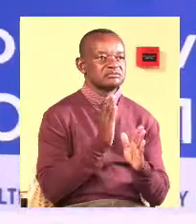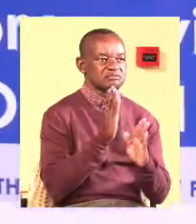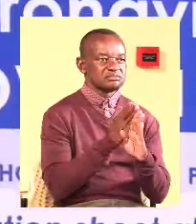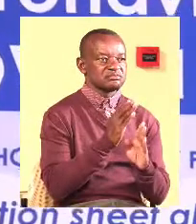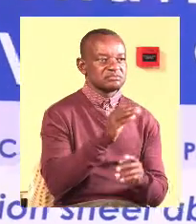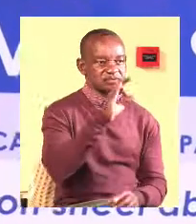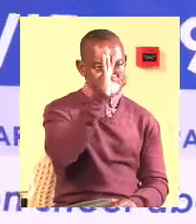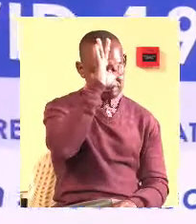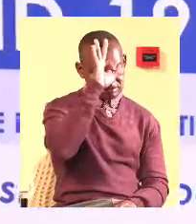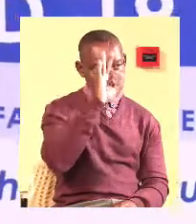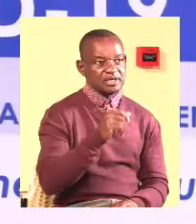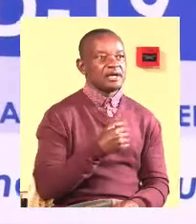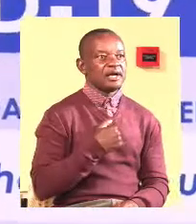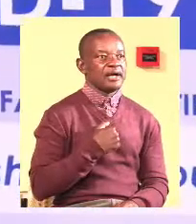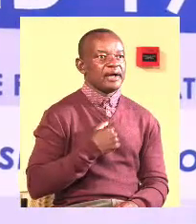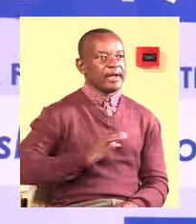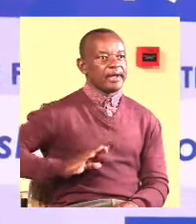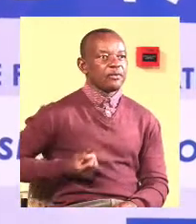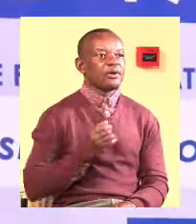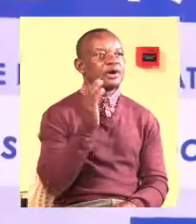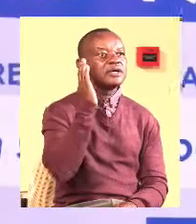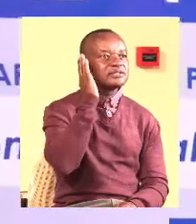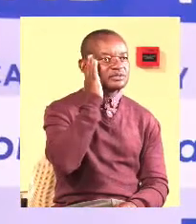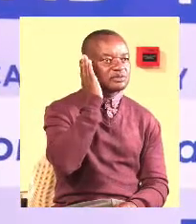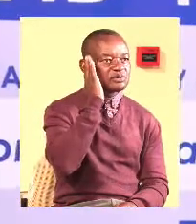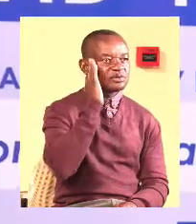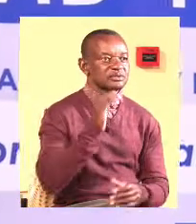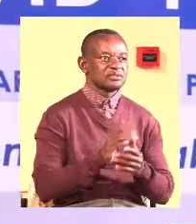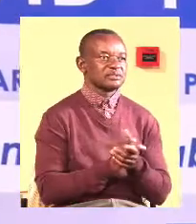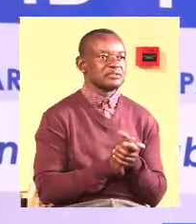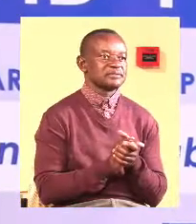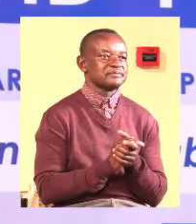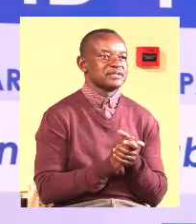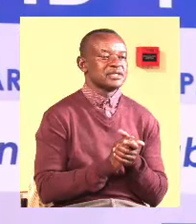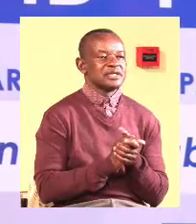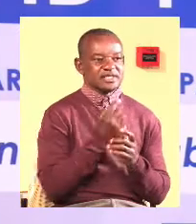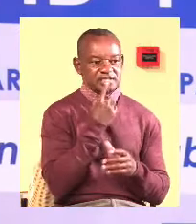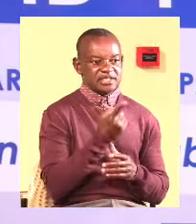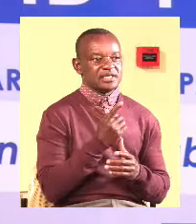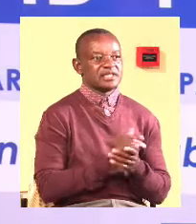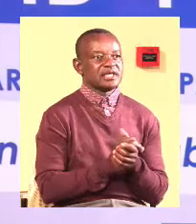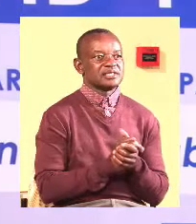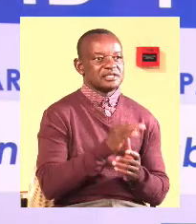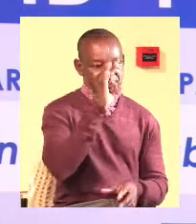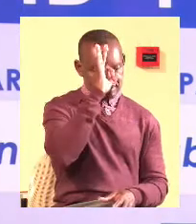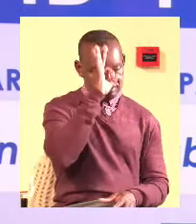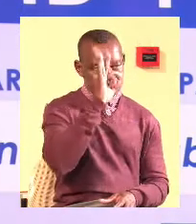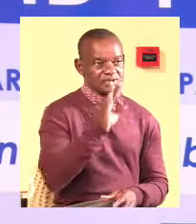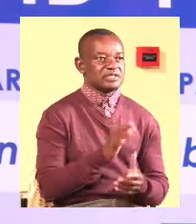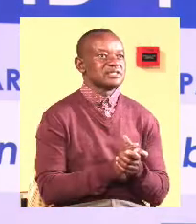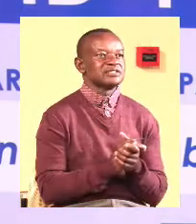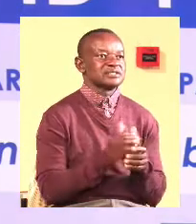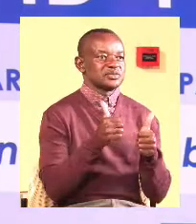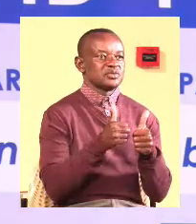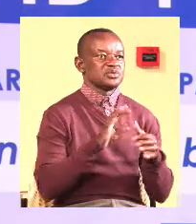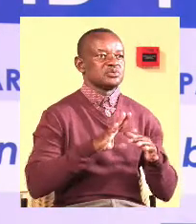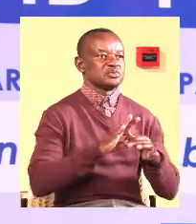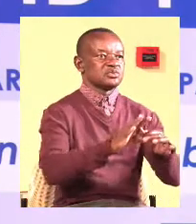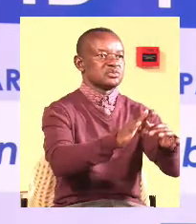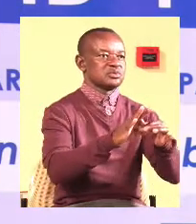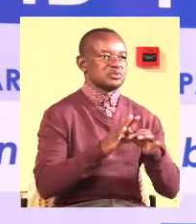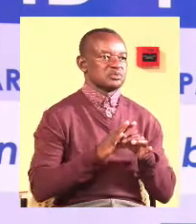wanted to find out, you mentioned that you have built relations with community members, and in terms of giving out information